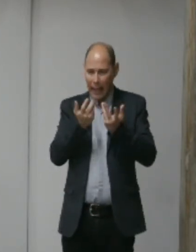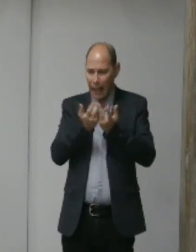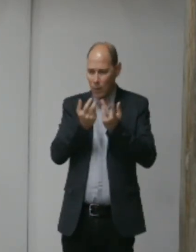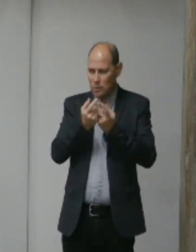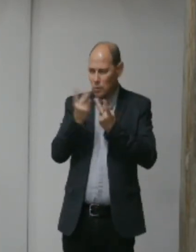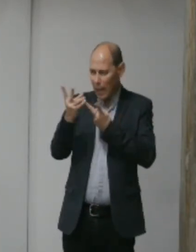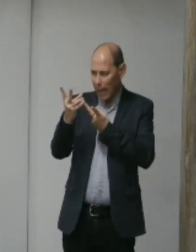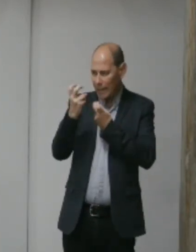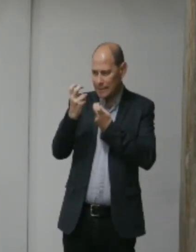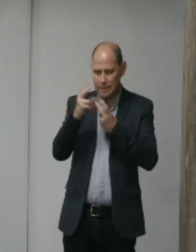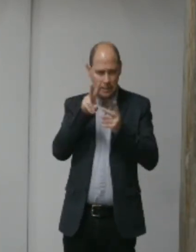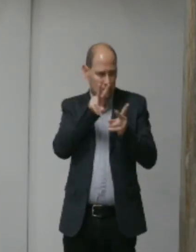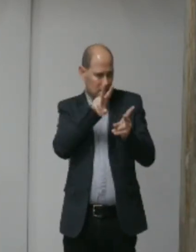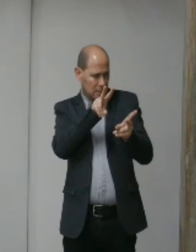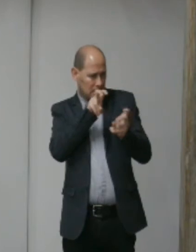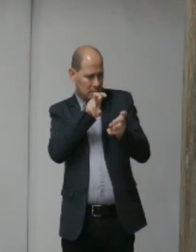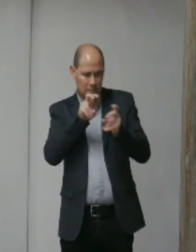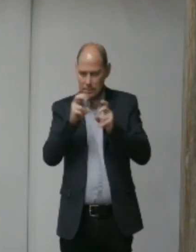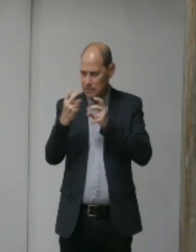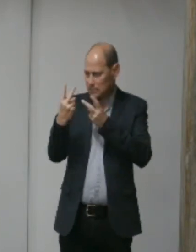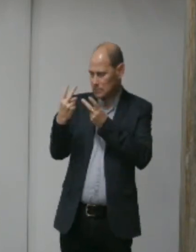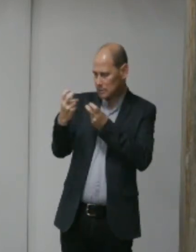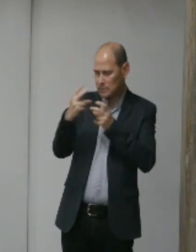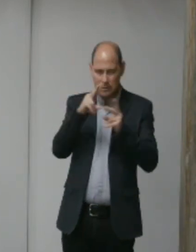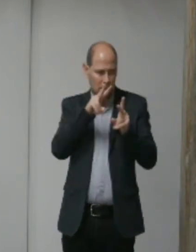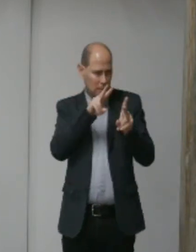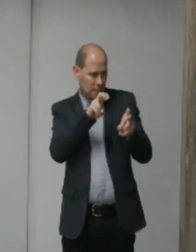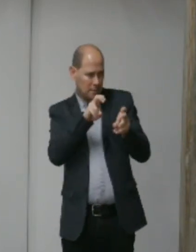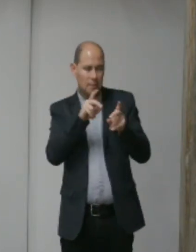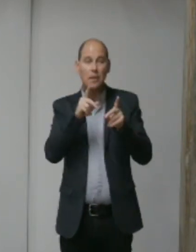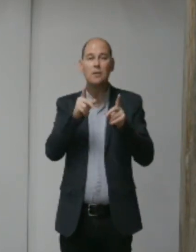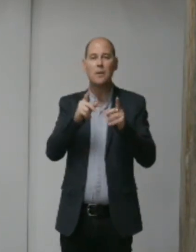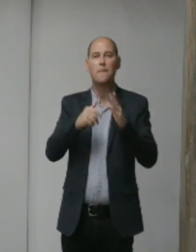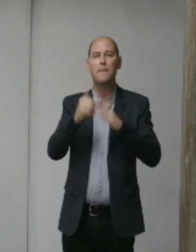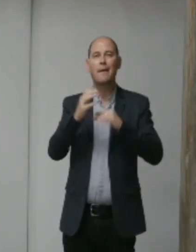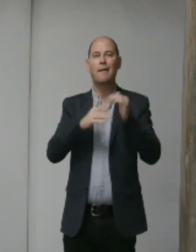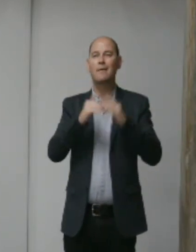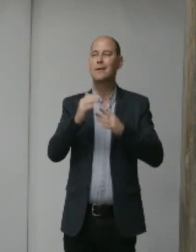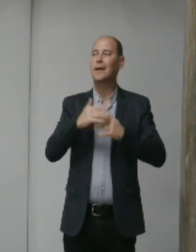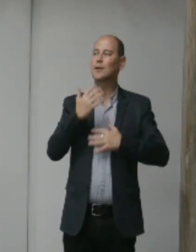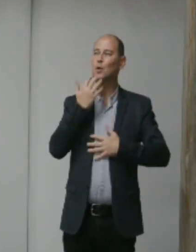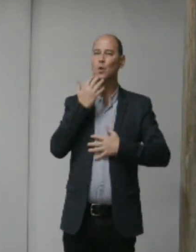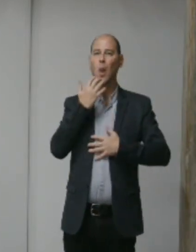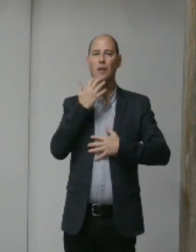other, to build a kind of tolerance for